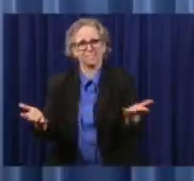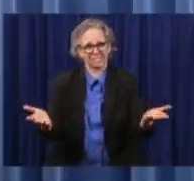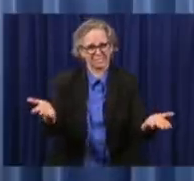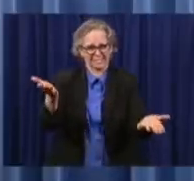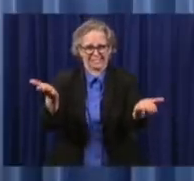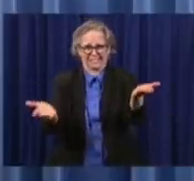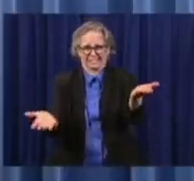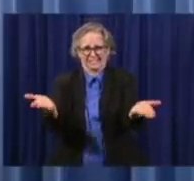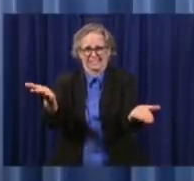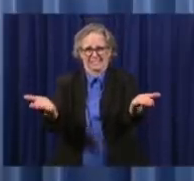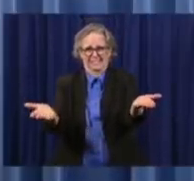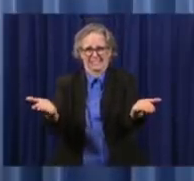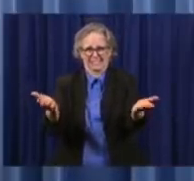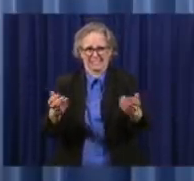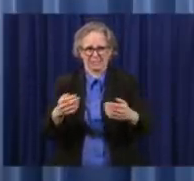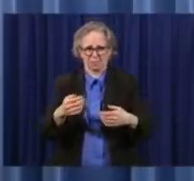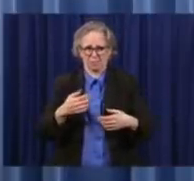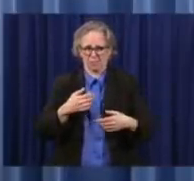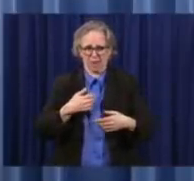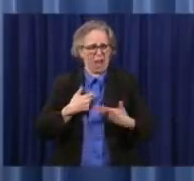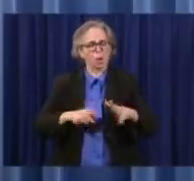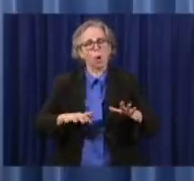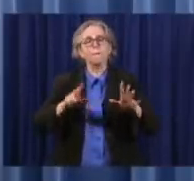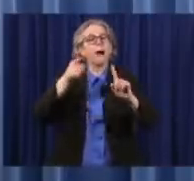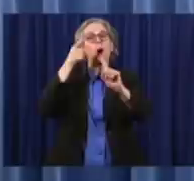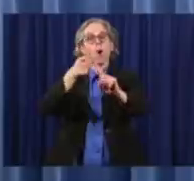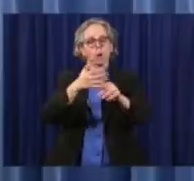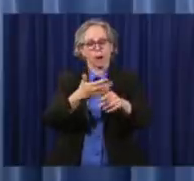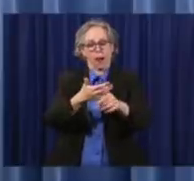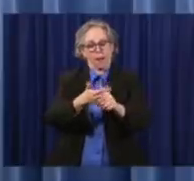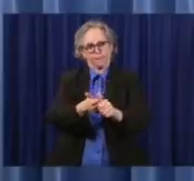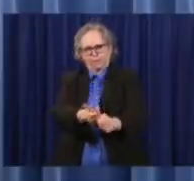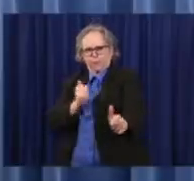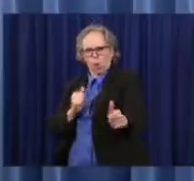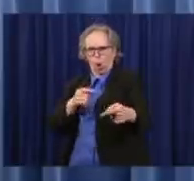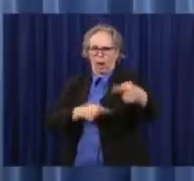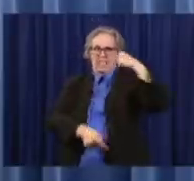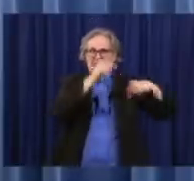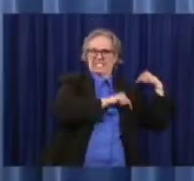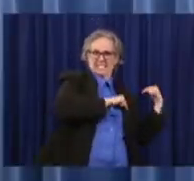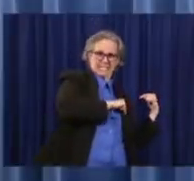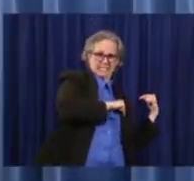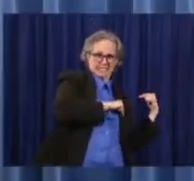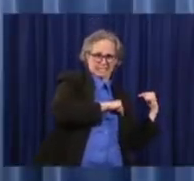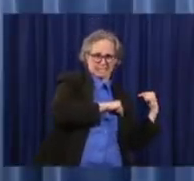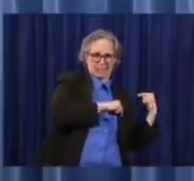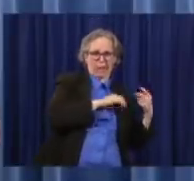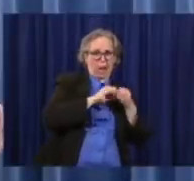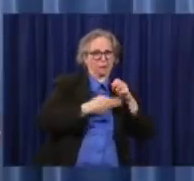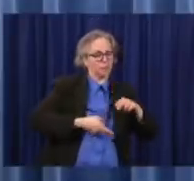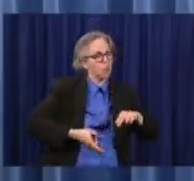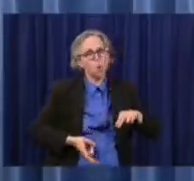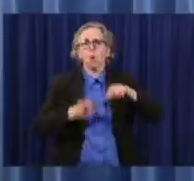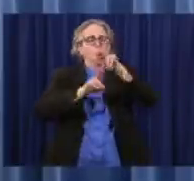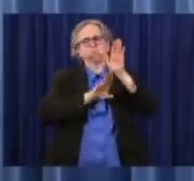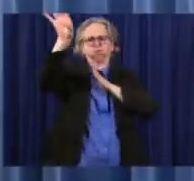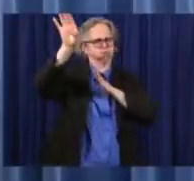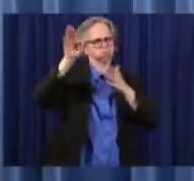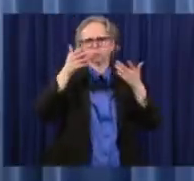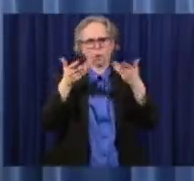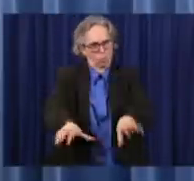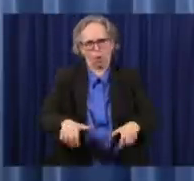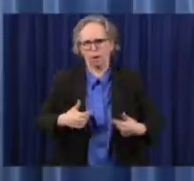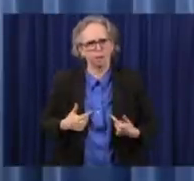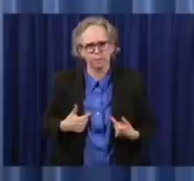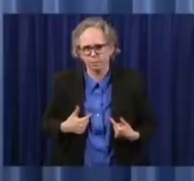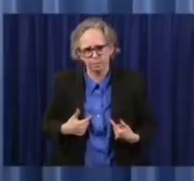roll the clock back, regress. We want to always continue to move forward. We brought other things into